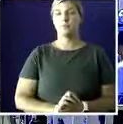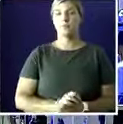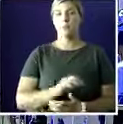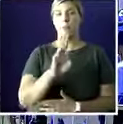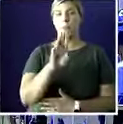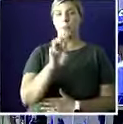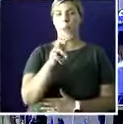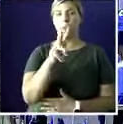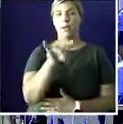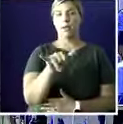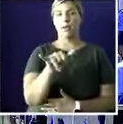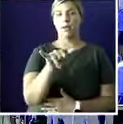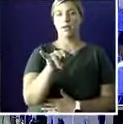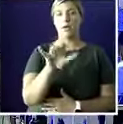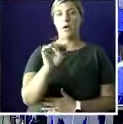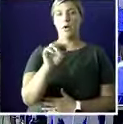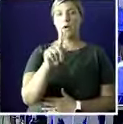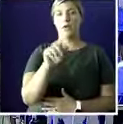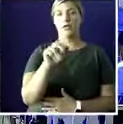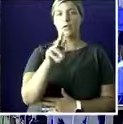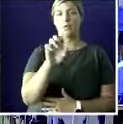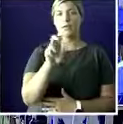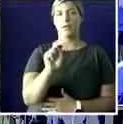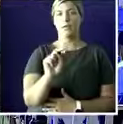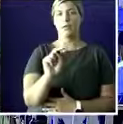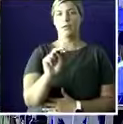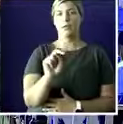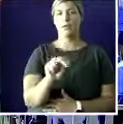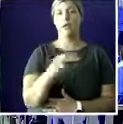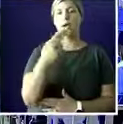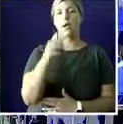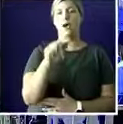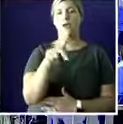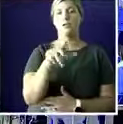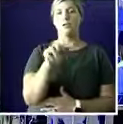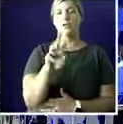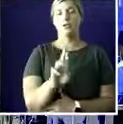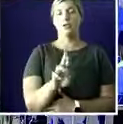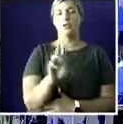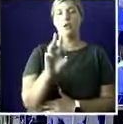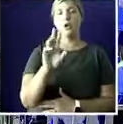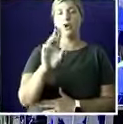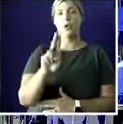Brady Charles Alderman. Hunter Blake Hoke.